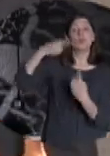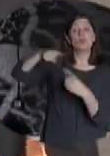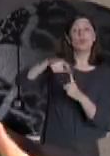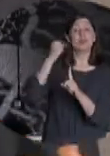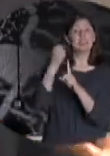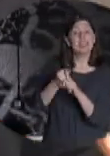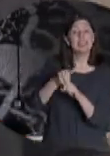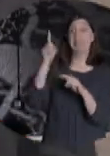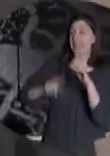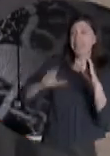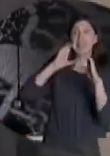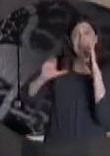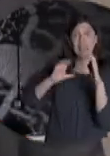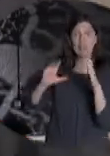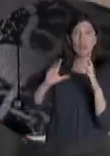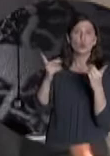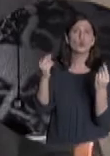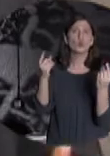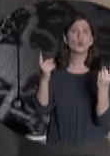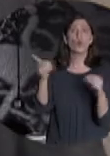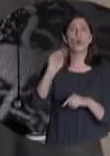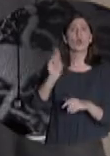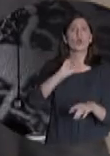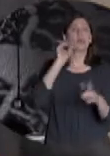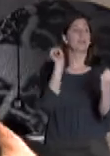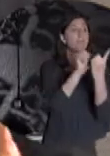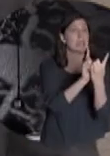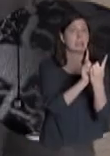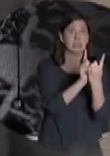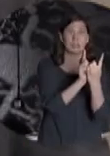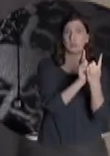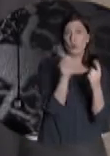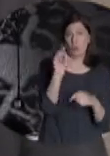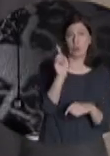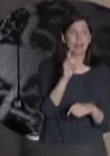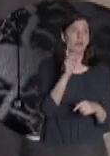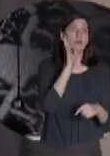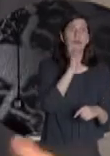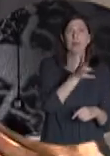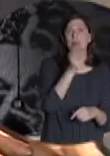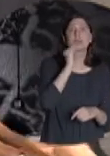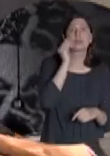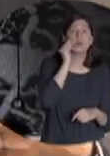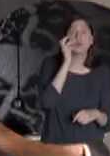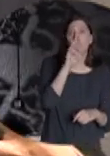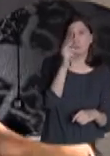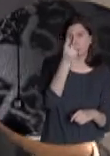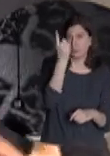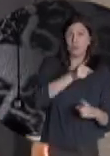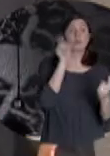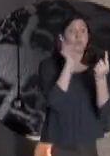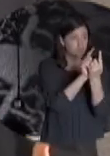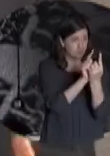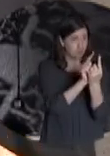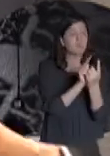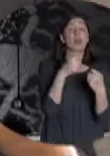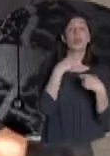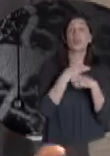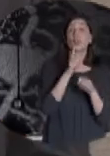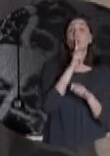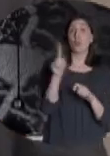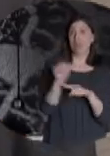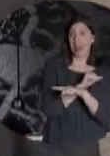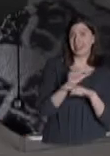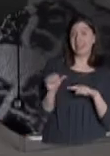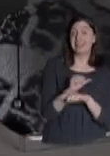get in touch with each other, this is our rally point. We're meeting at grandma's house, or we're meeting at wherever. And make sure that you're exercising that plan, and that especially